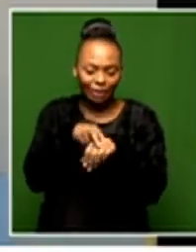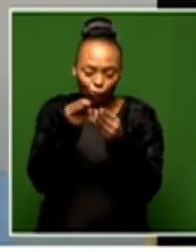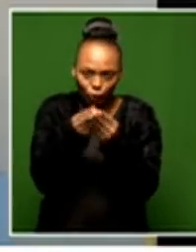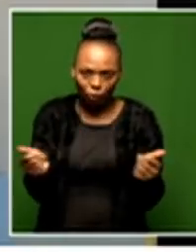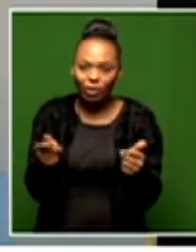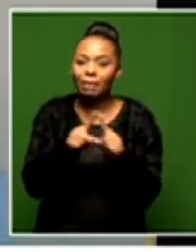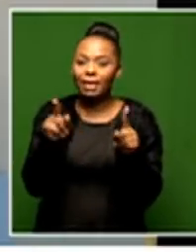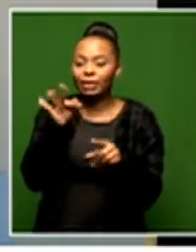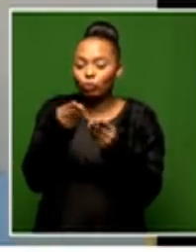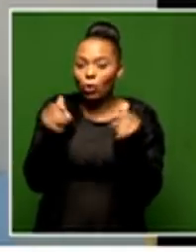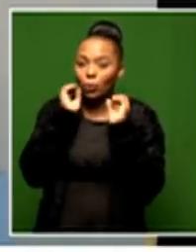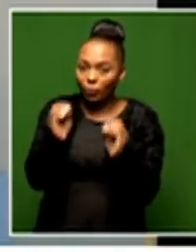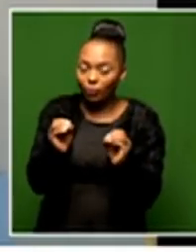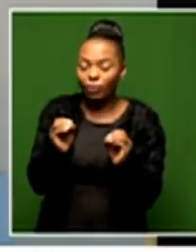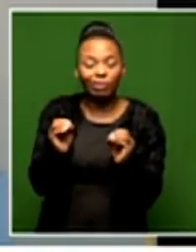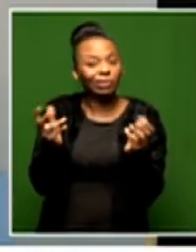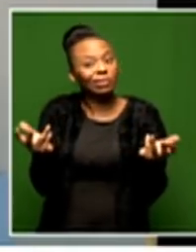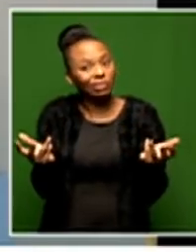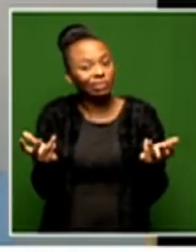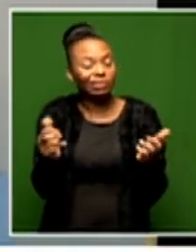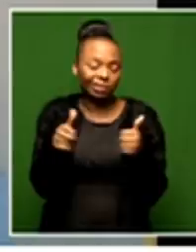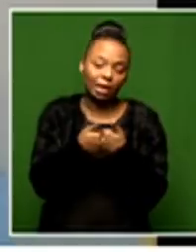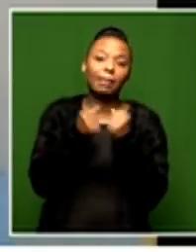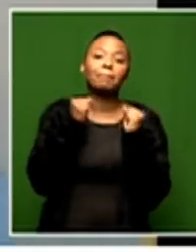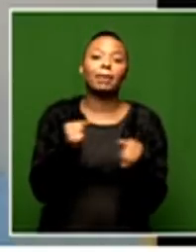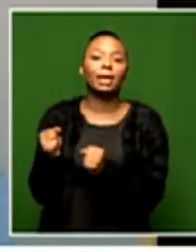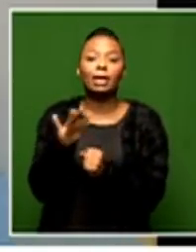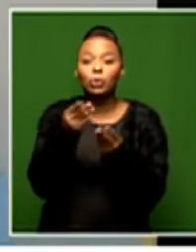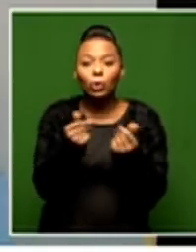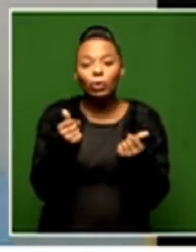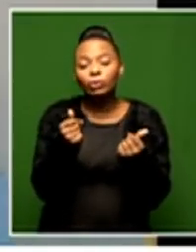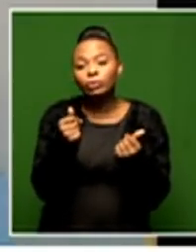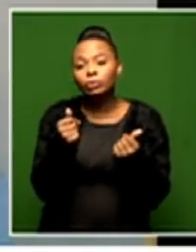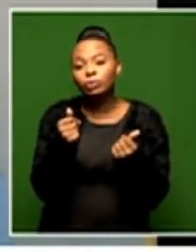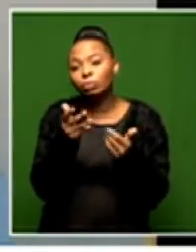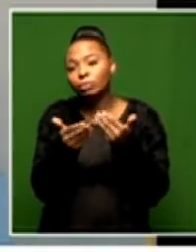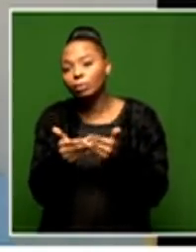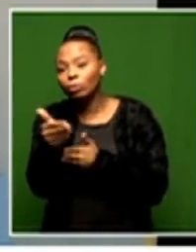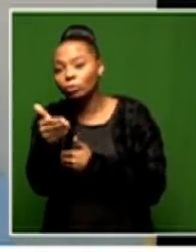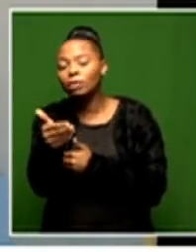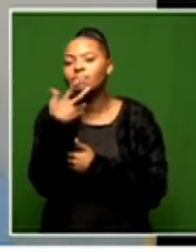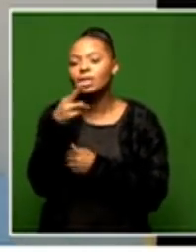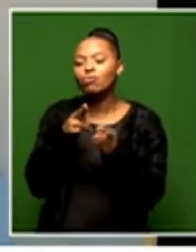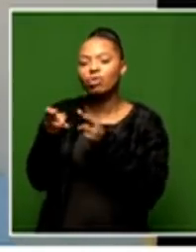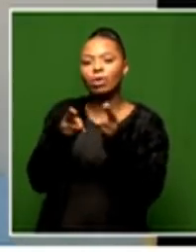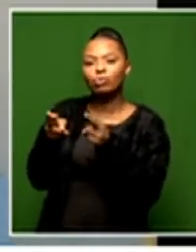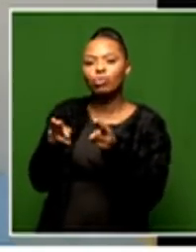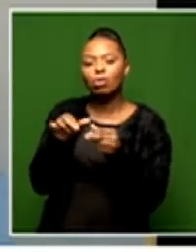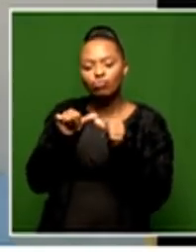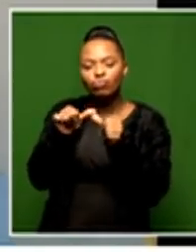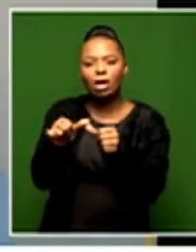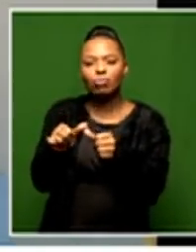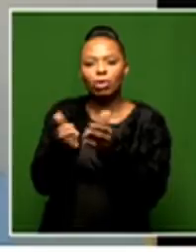if and when that's resolved, then the revenue that's needed to run the system